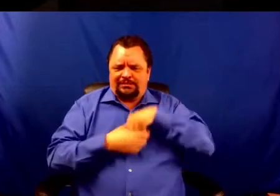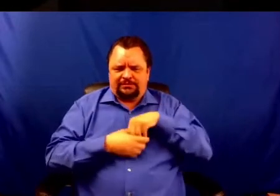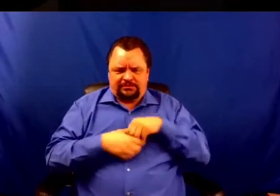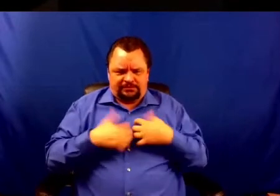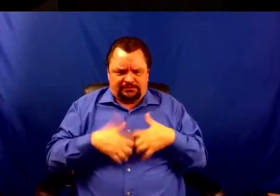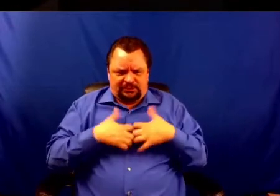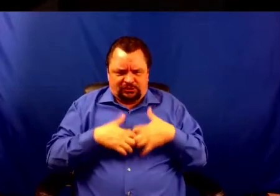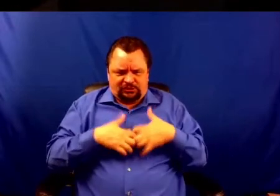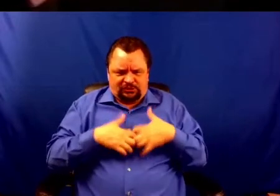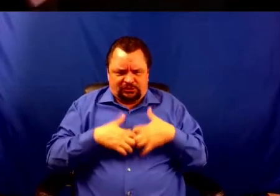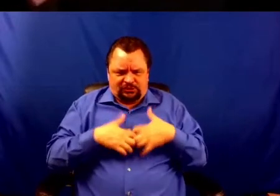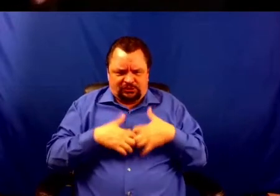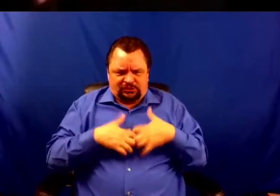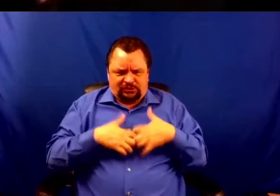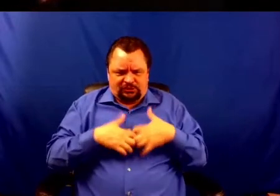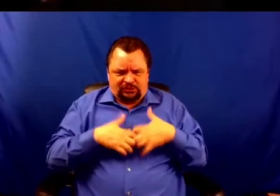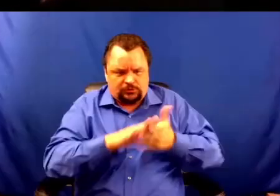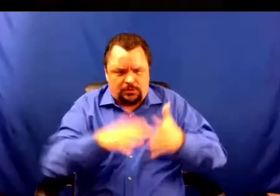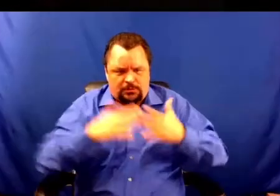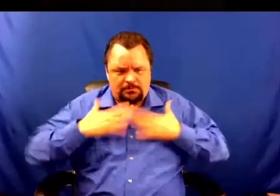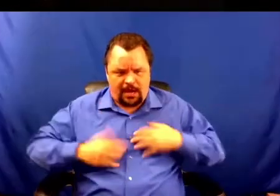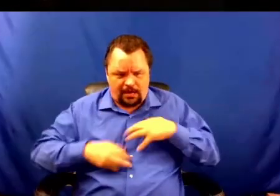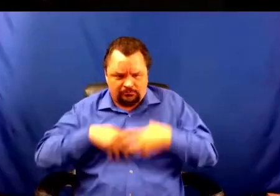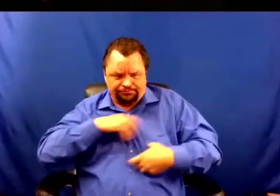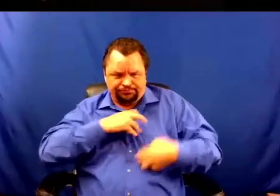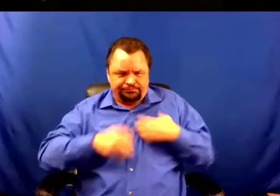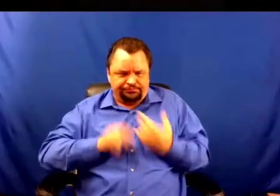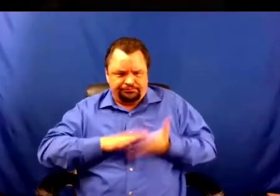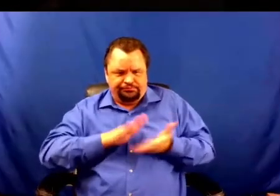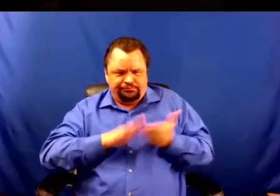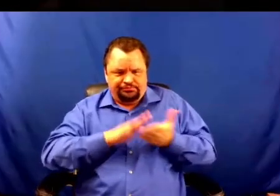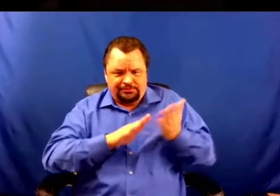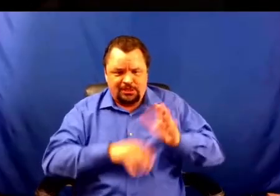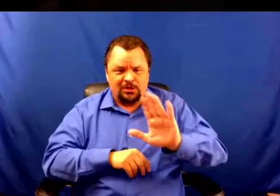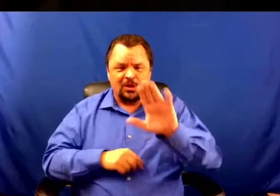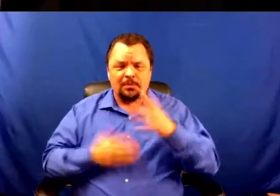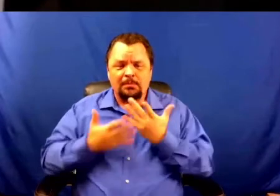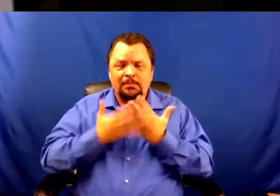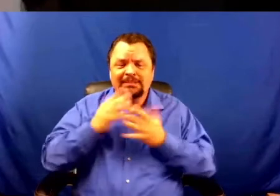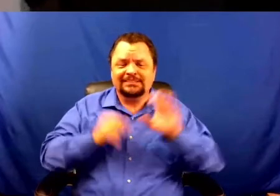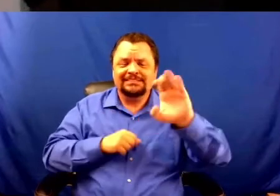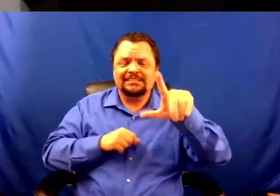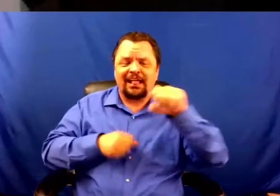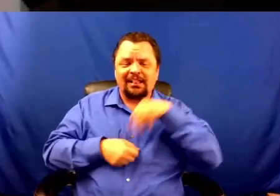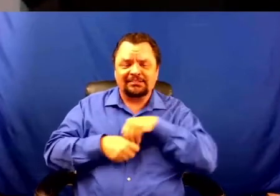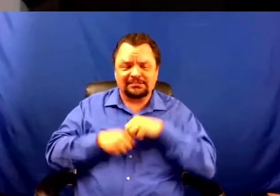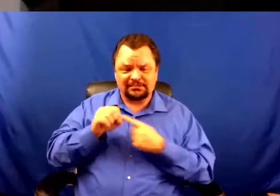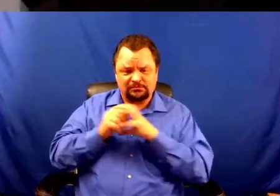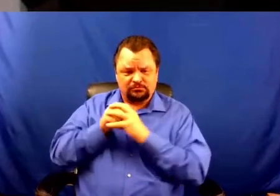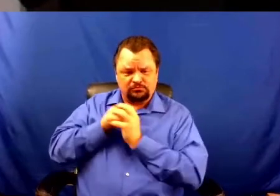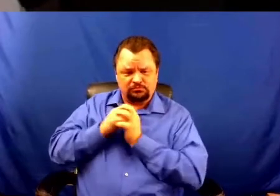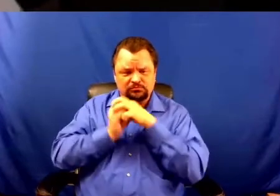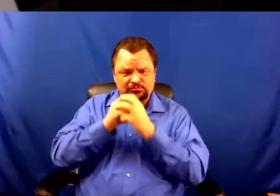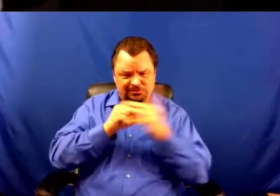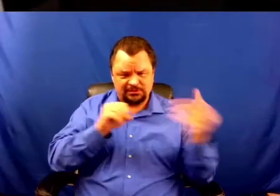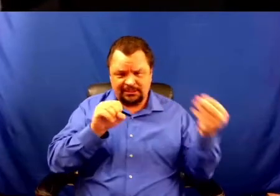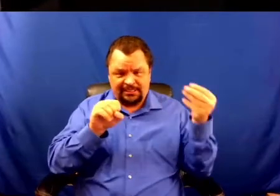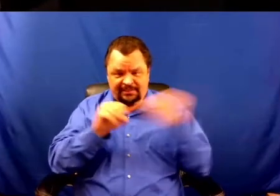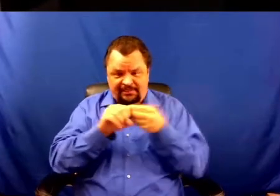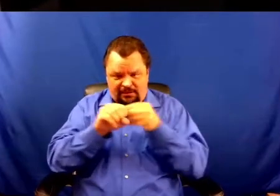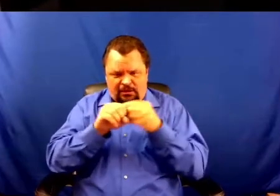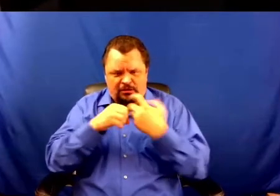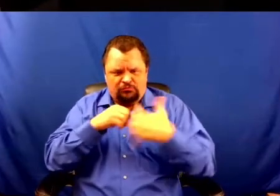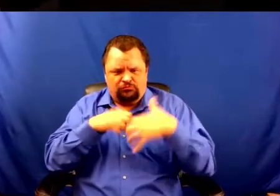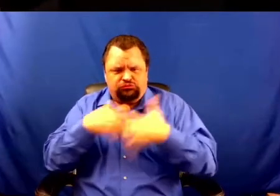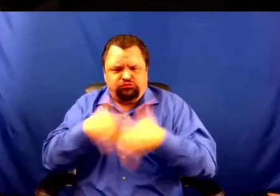factories in your cell for making proteins so that you can reproduce itself. Within that cell, it's going to make millions of copies of